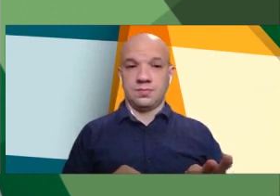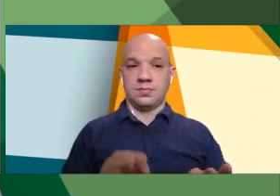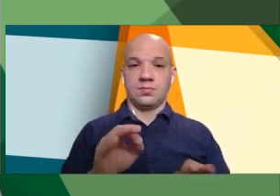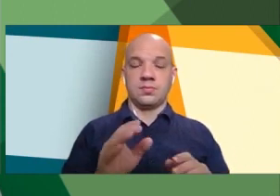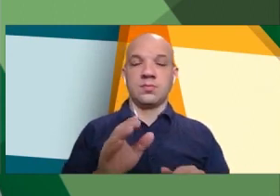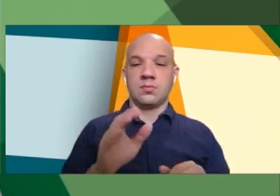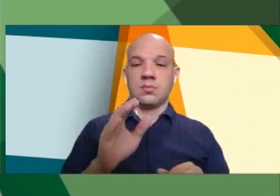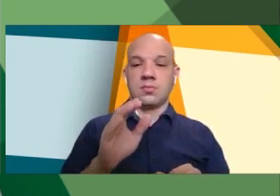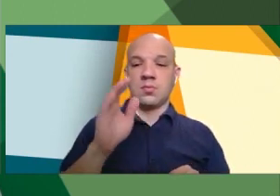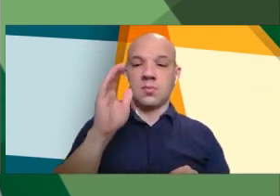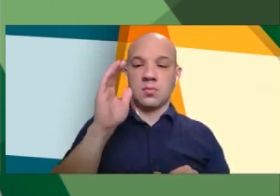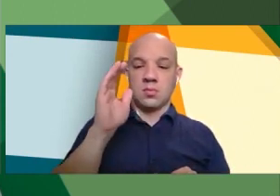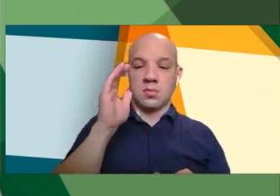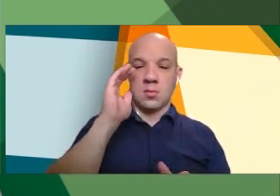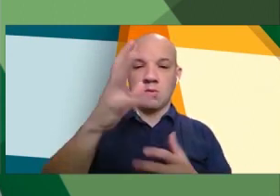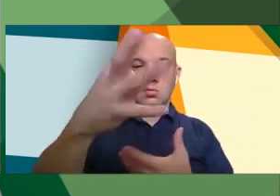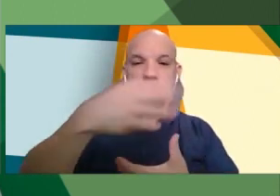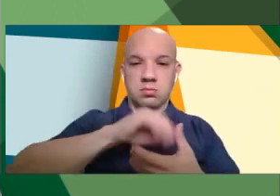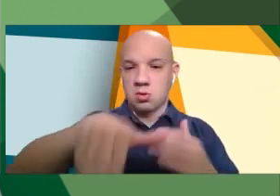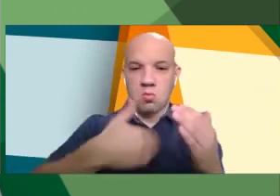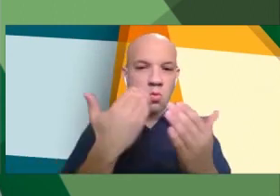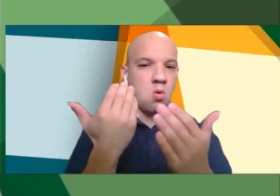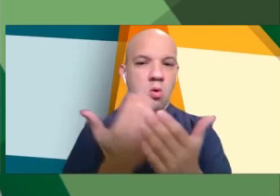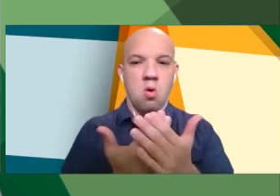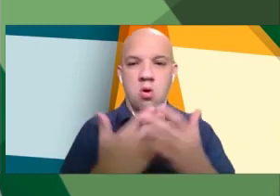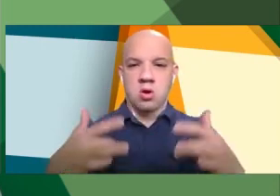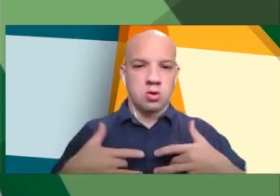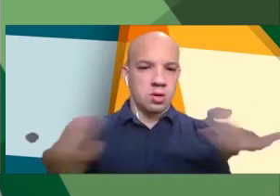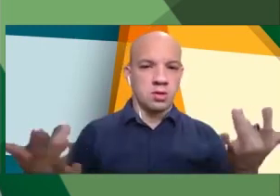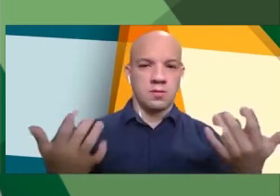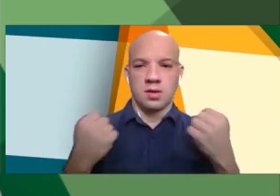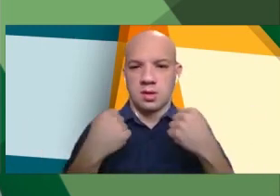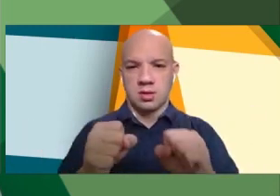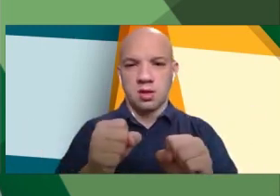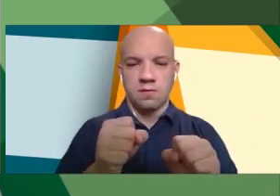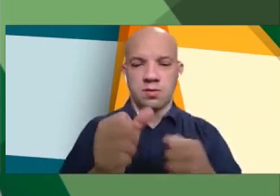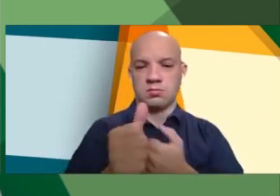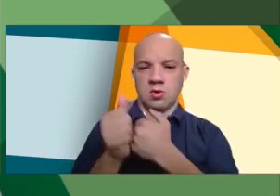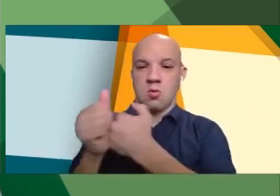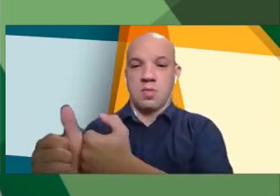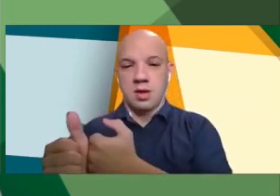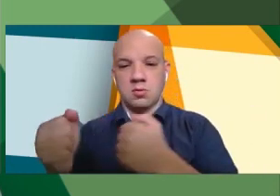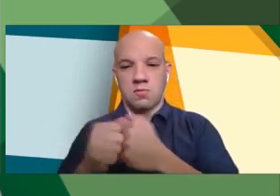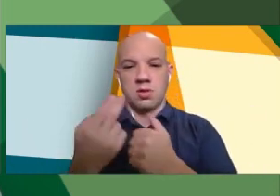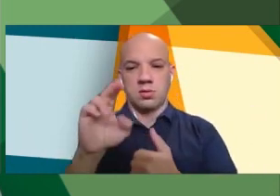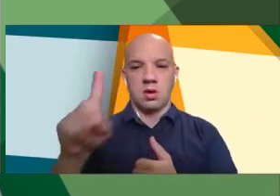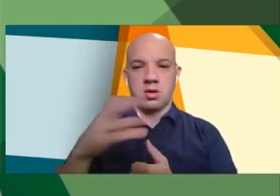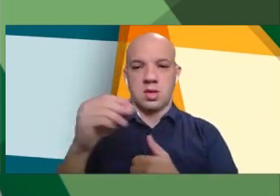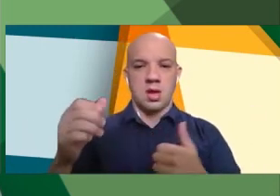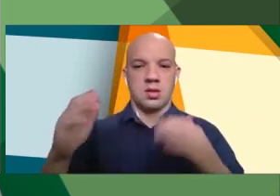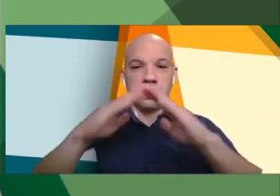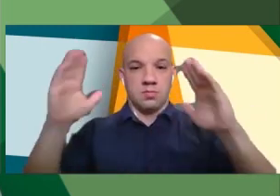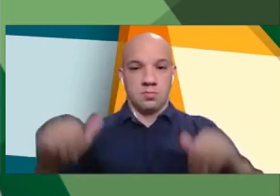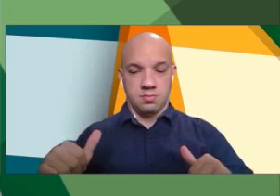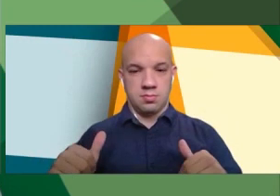englobe all your activities and efforts to be in compliance with HUD and Vivienda. And finally, our